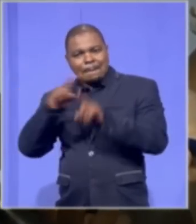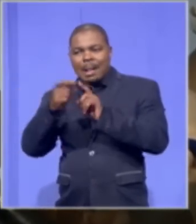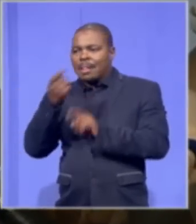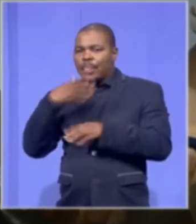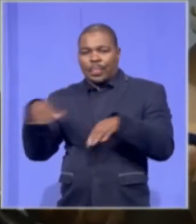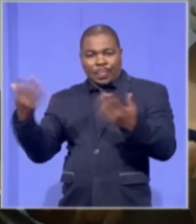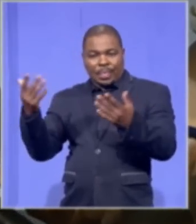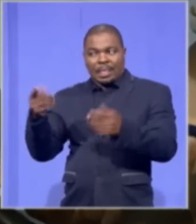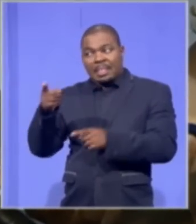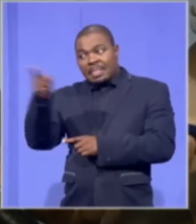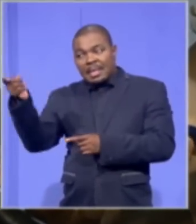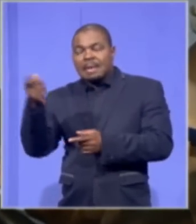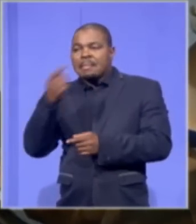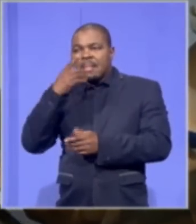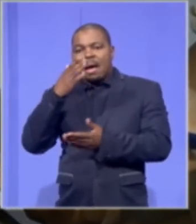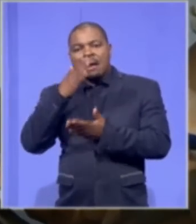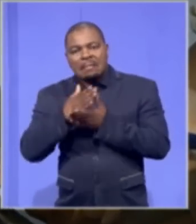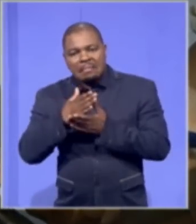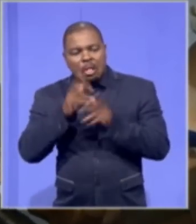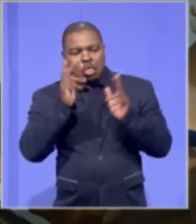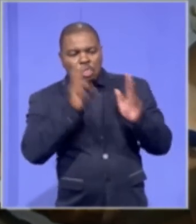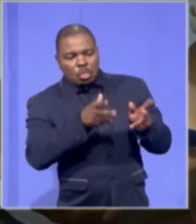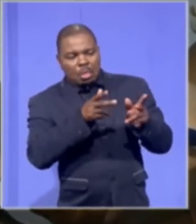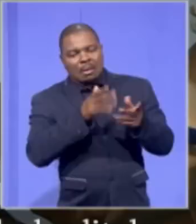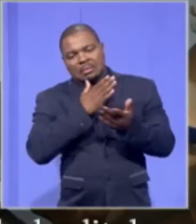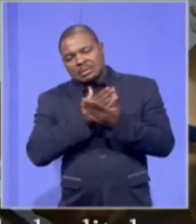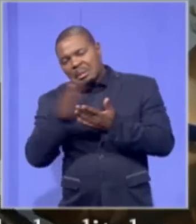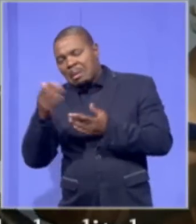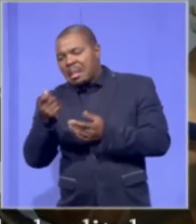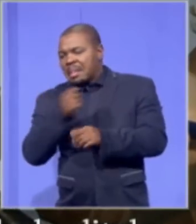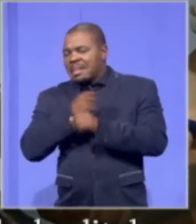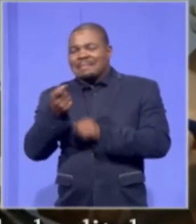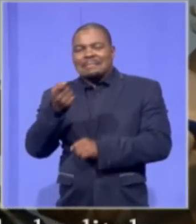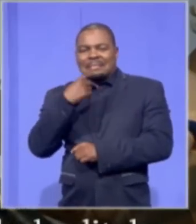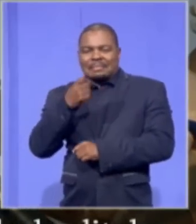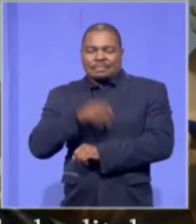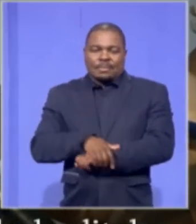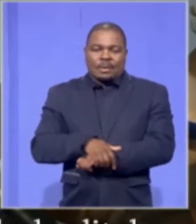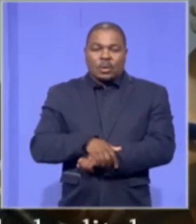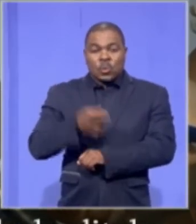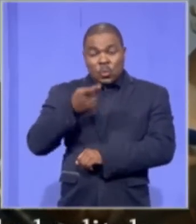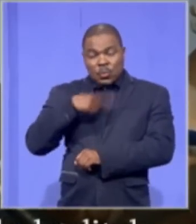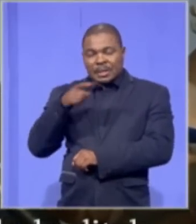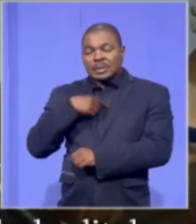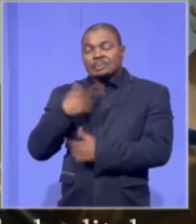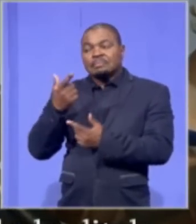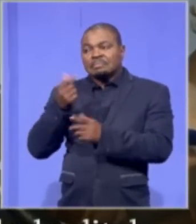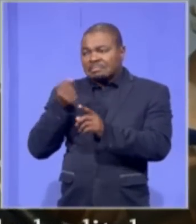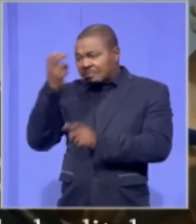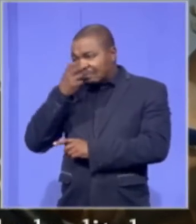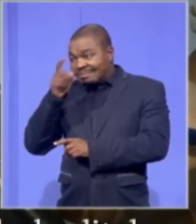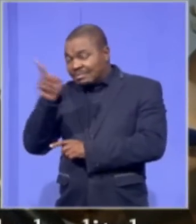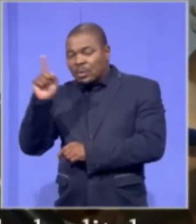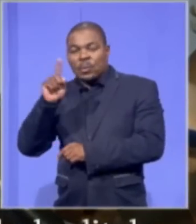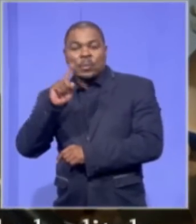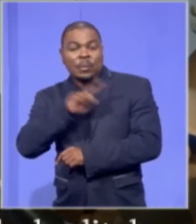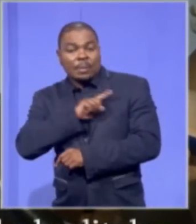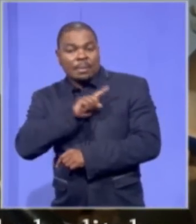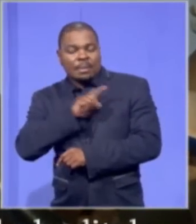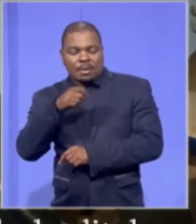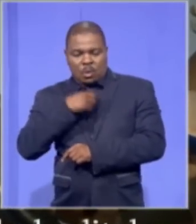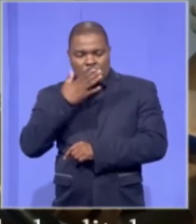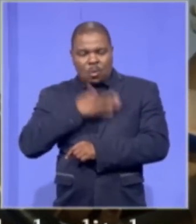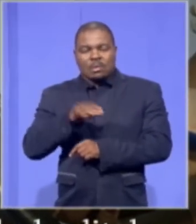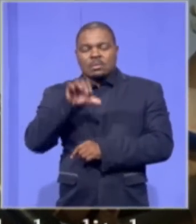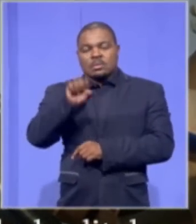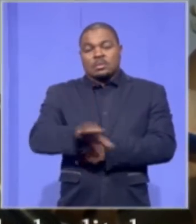treatment. Either the way they've stopped or they've never even started treatment. We are doing so because we want South